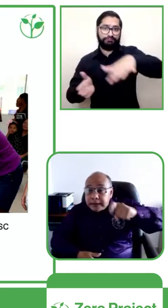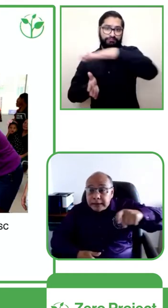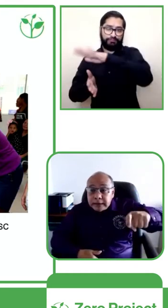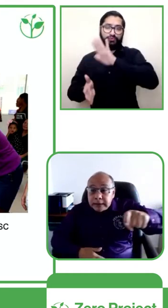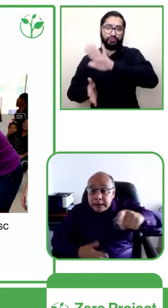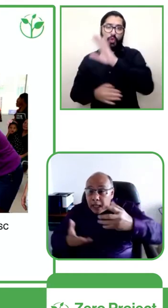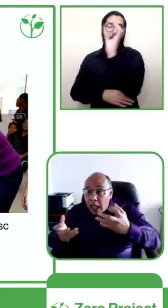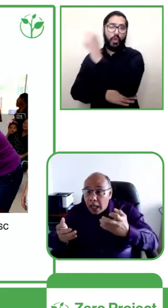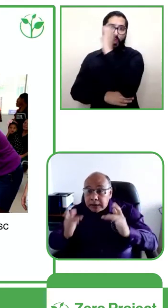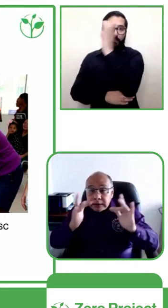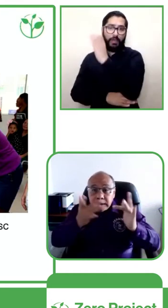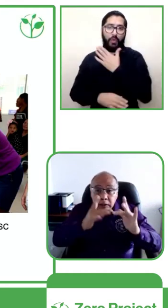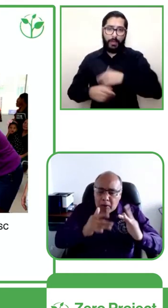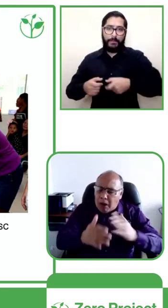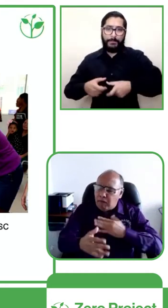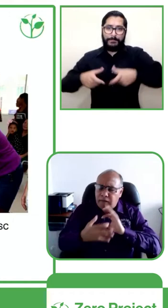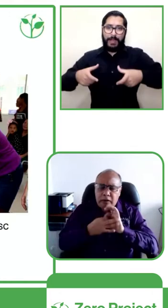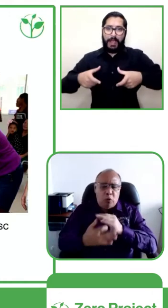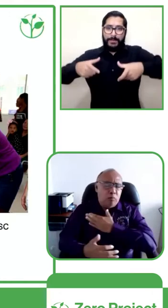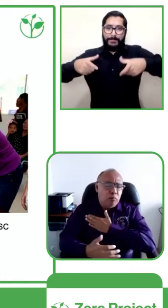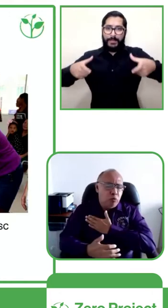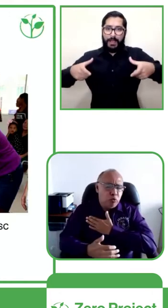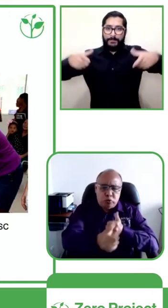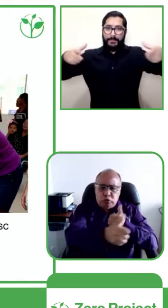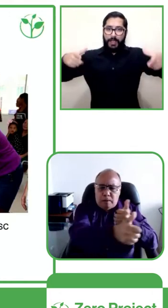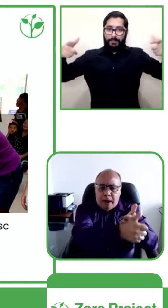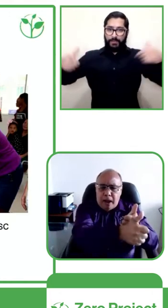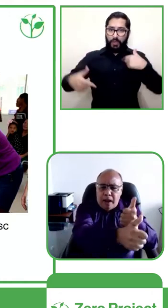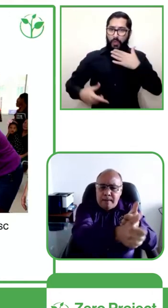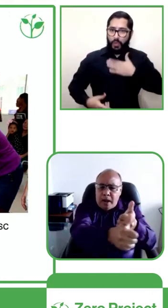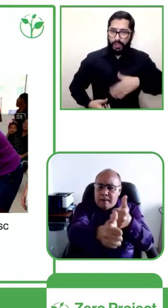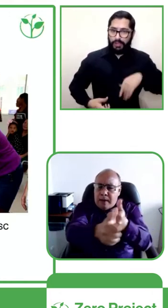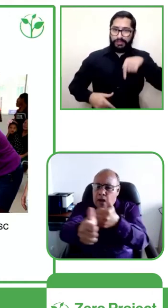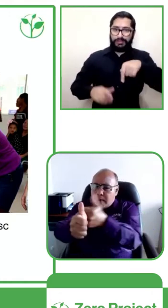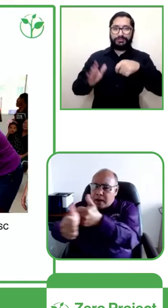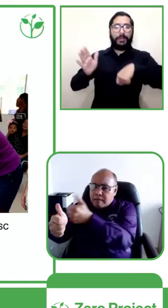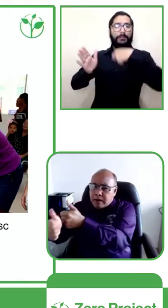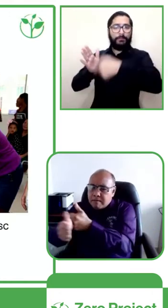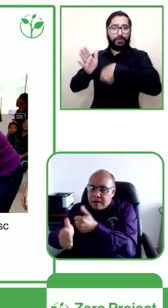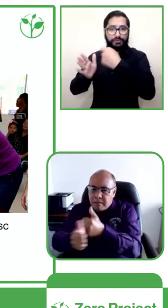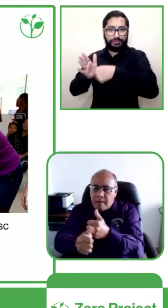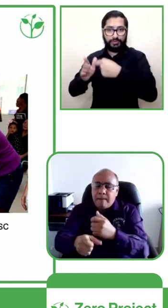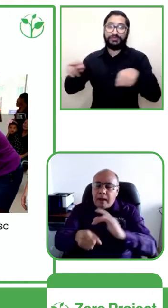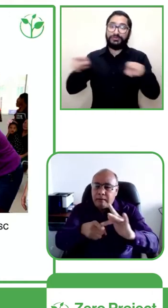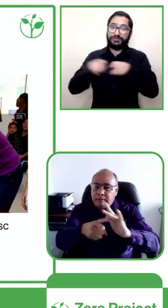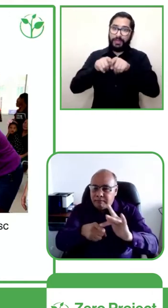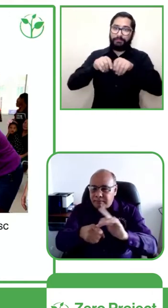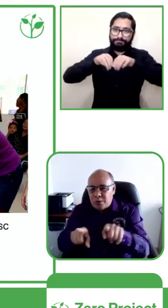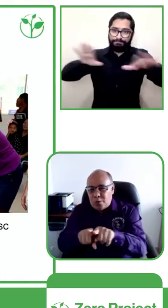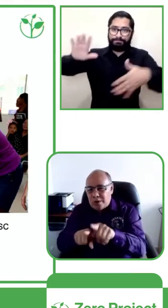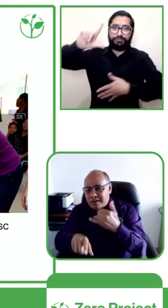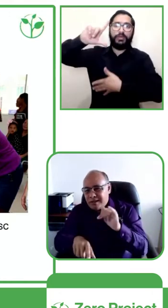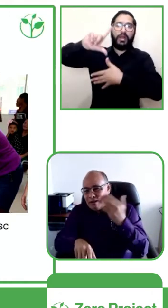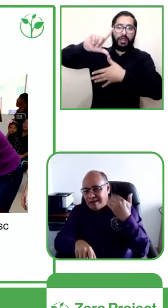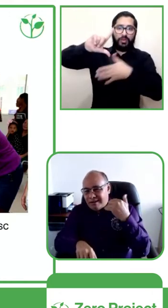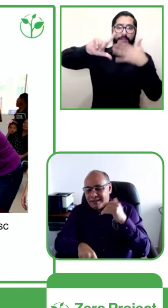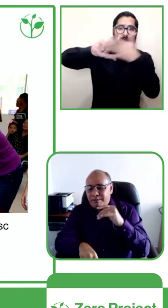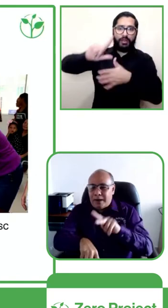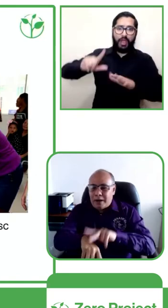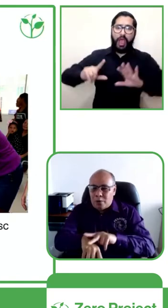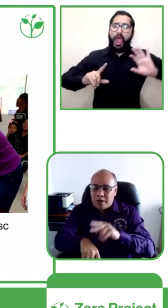this and provide their services, but we want to implement this throughout Latin America. If countries